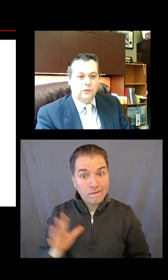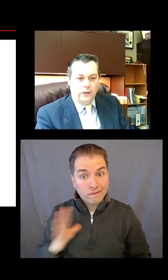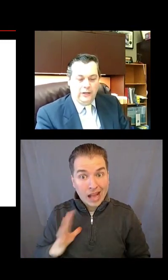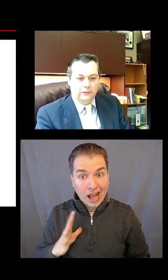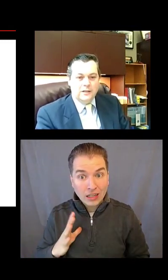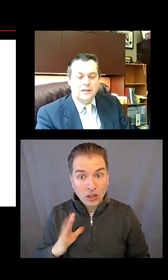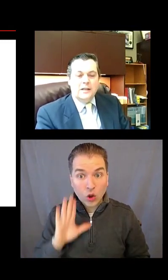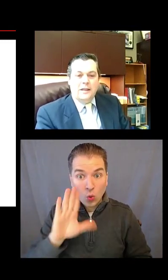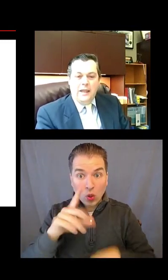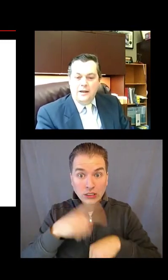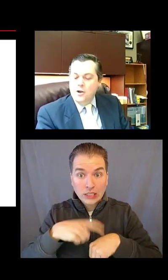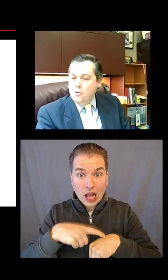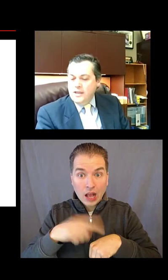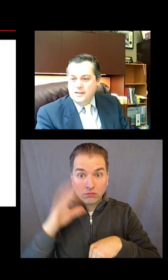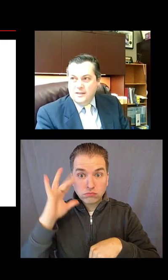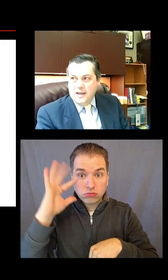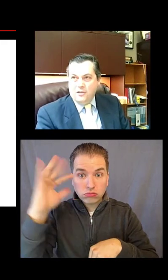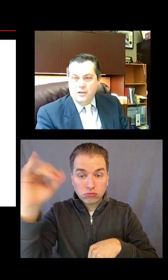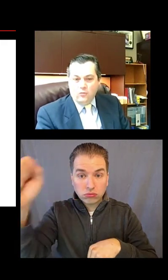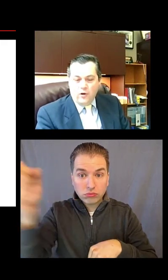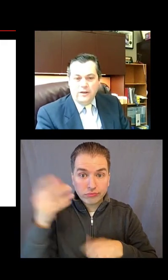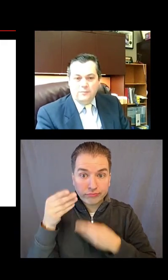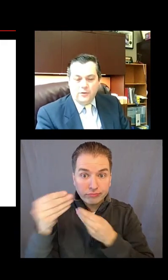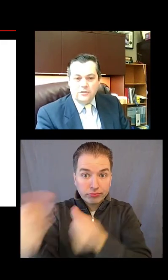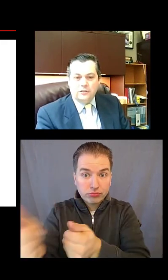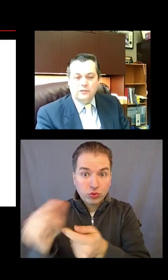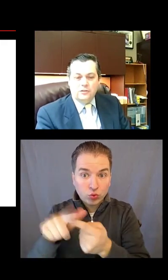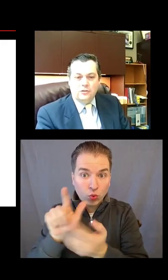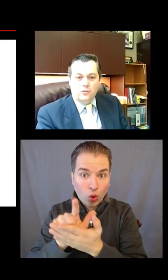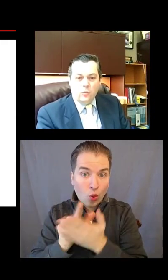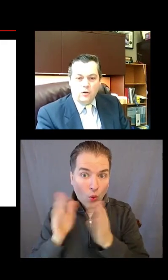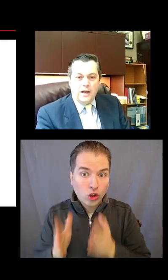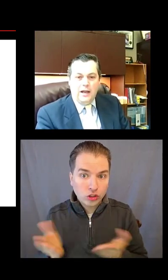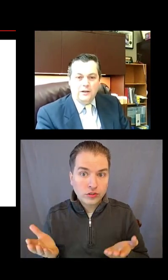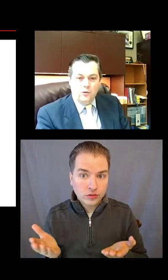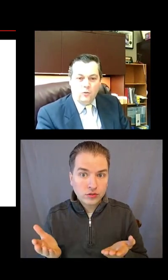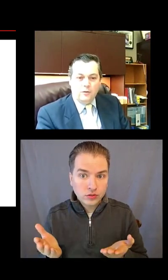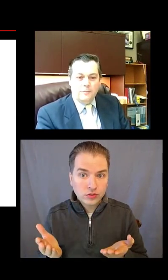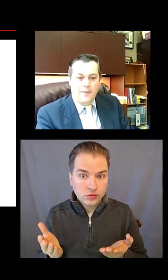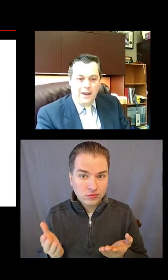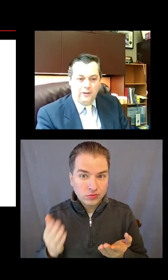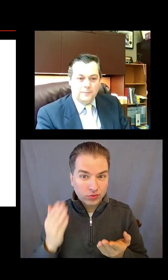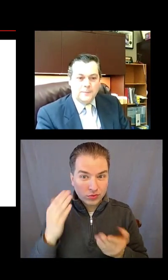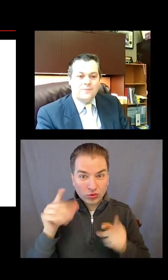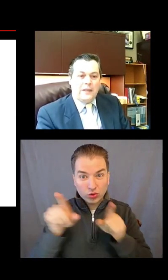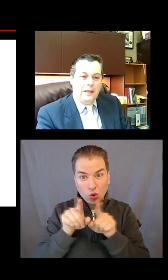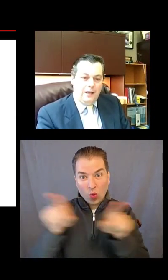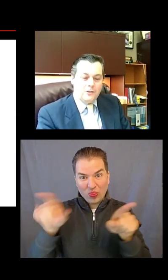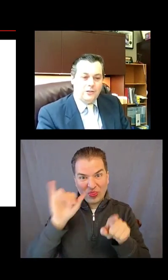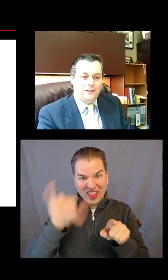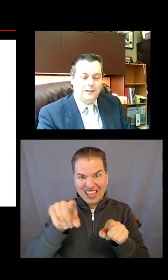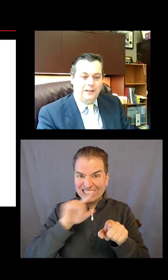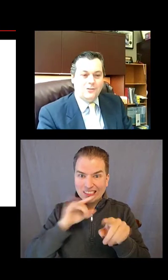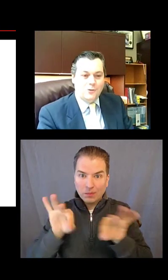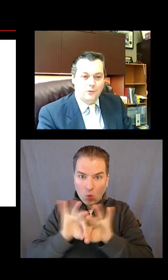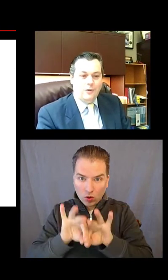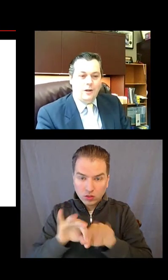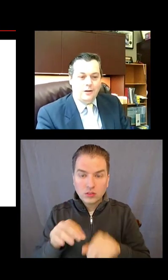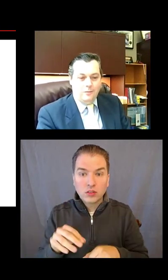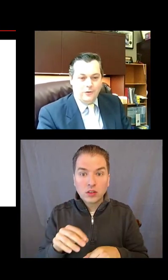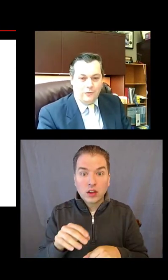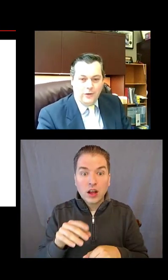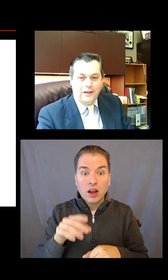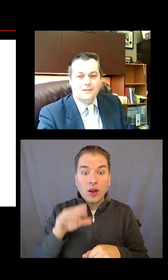with the lawyer and knowing that they are the right person to work on your matter actually leads